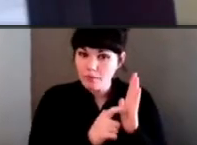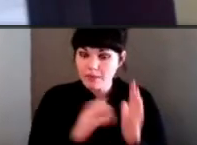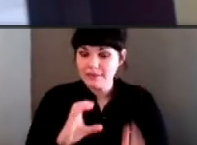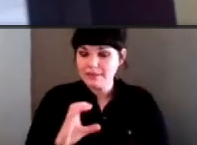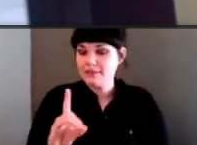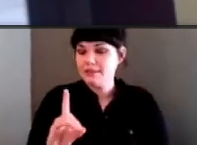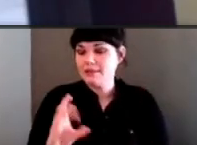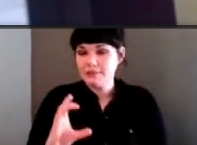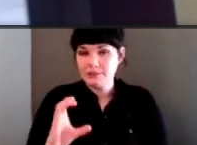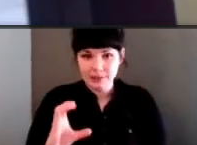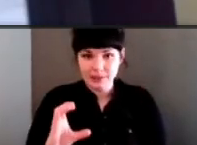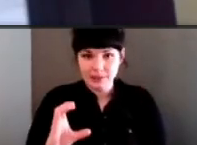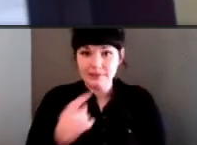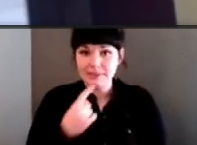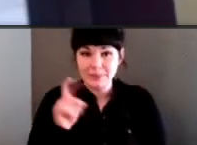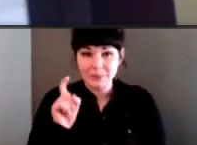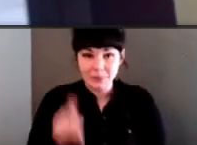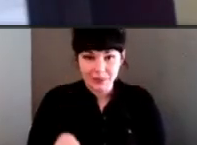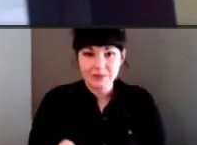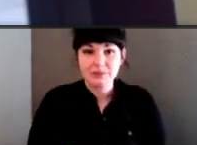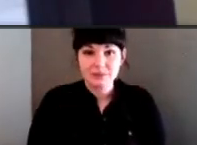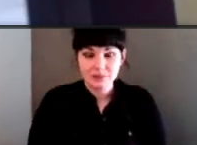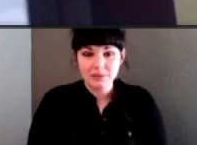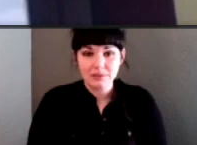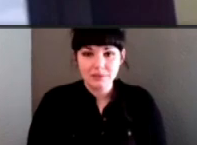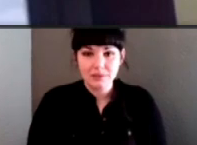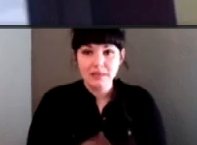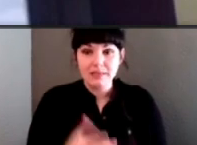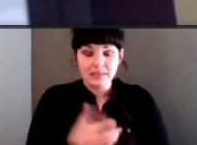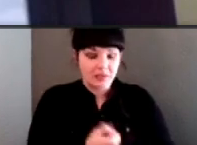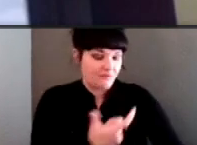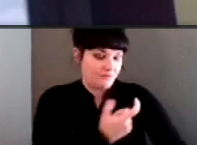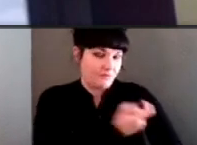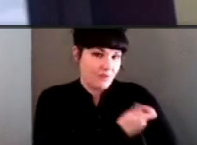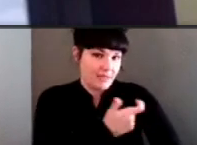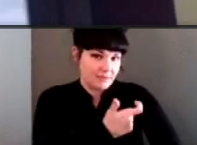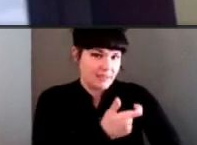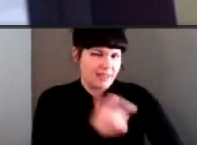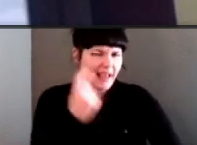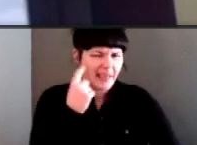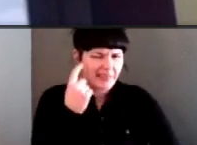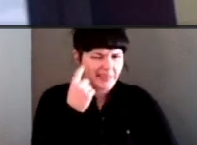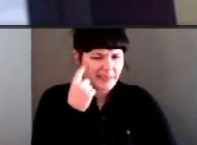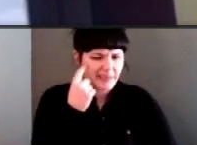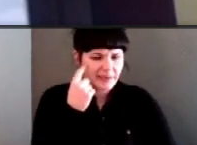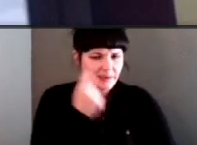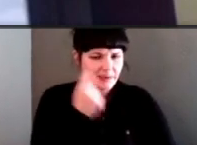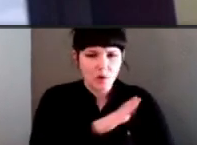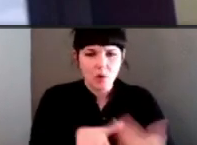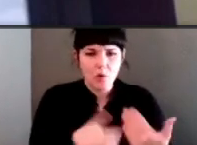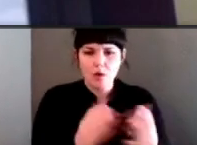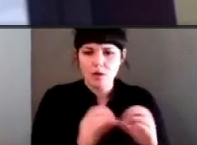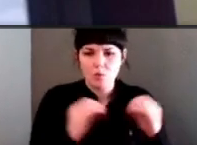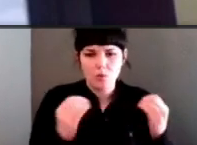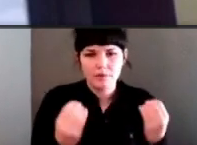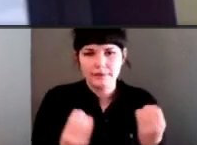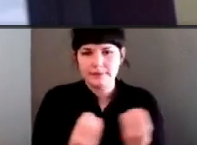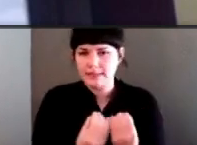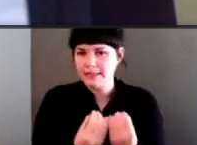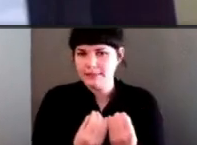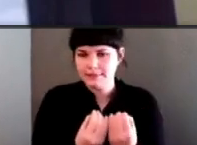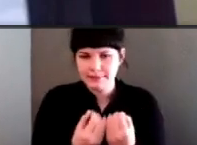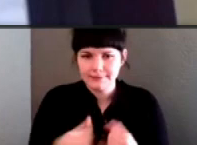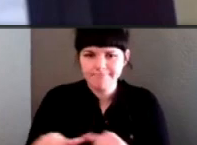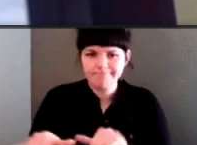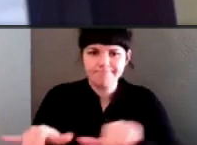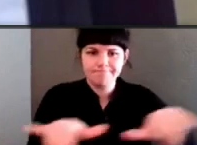get the vaccine. It's pretty much going to be consistent, I think, across all organizations in terms of what we are